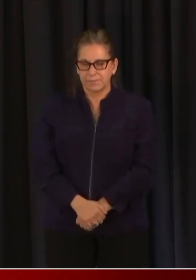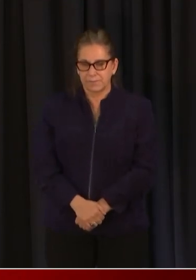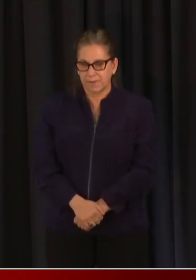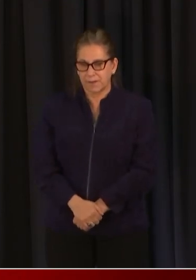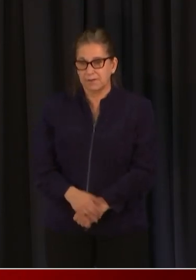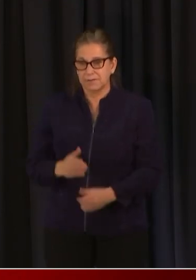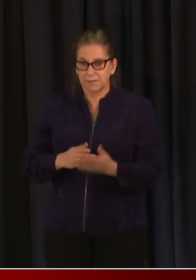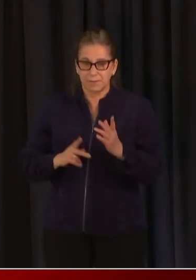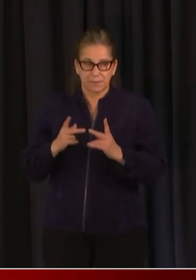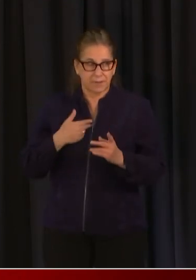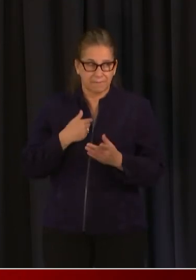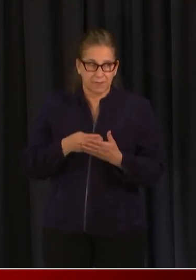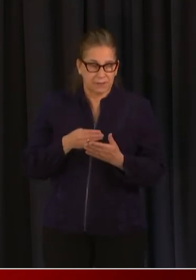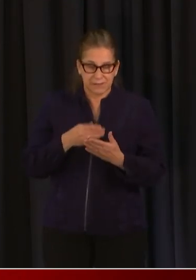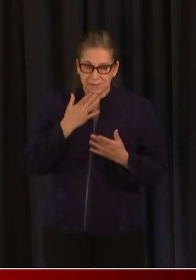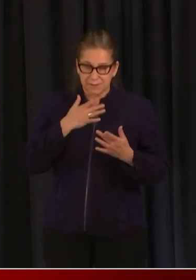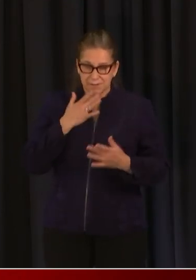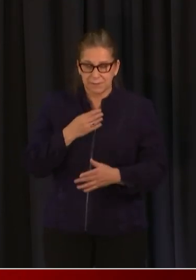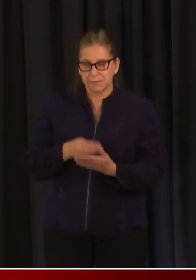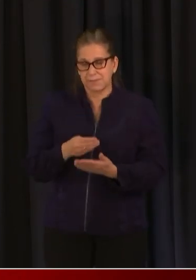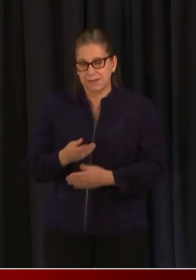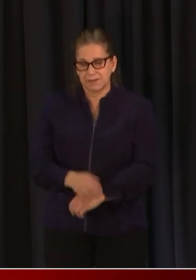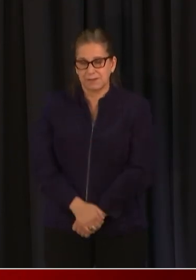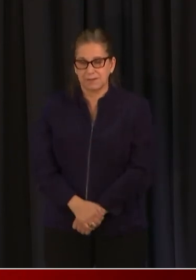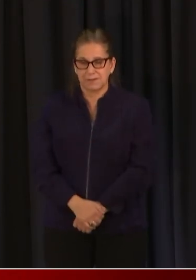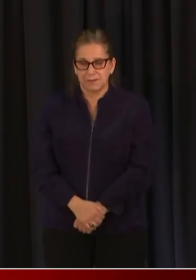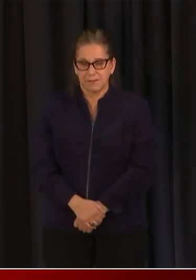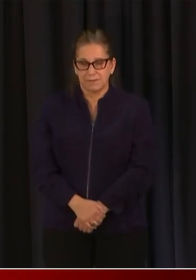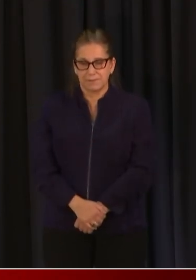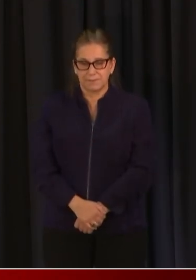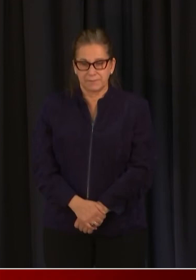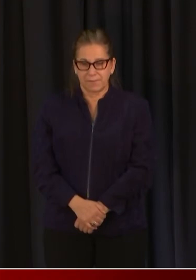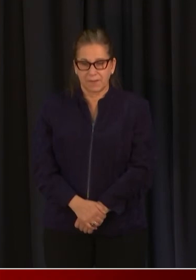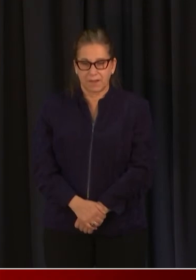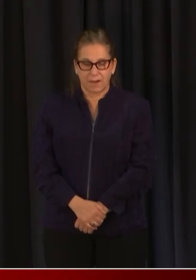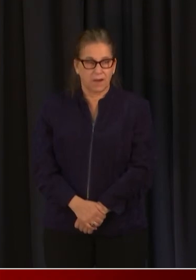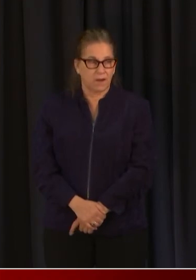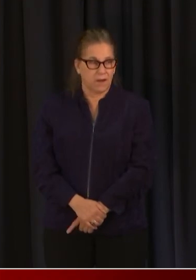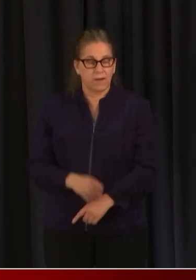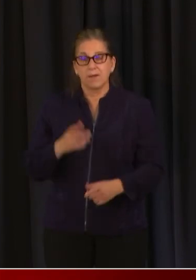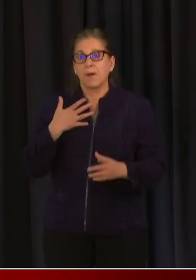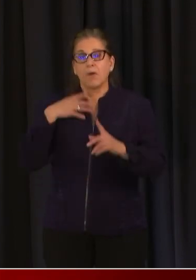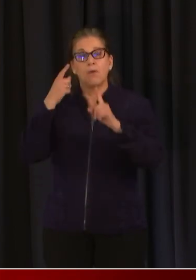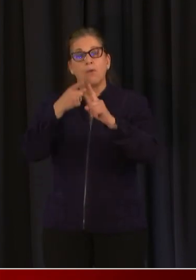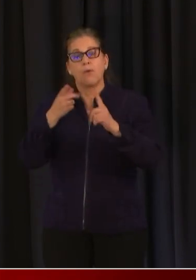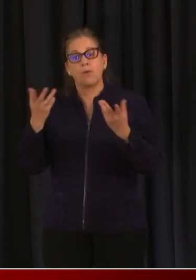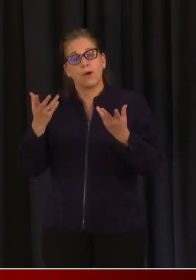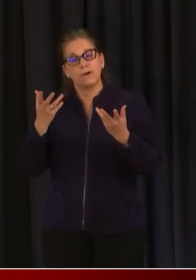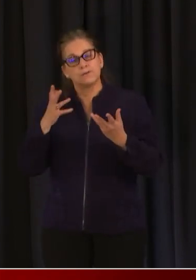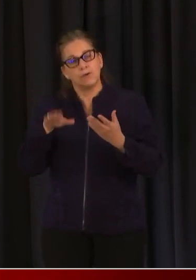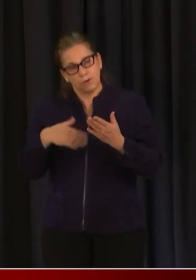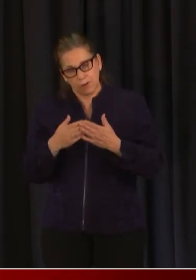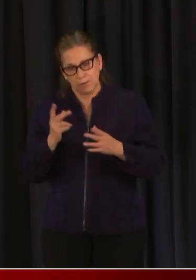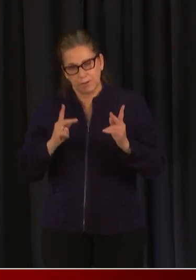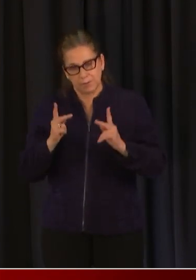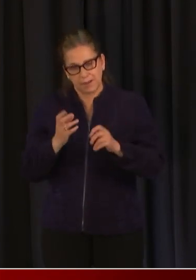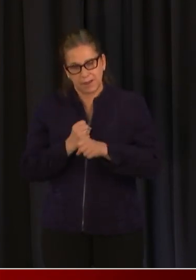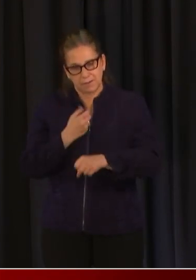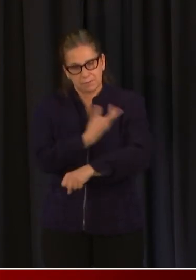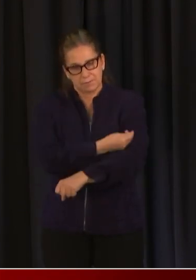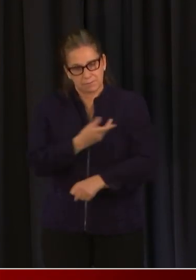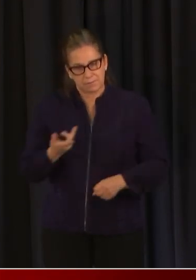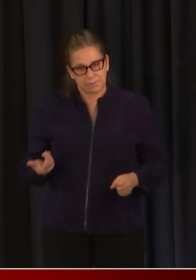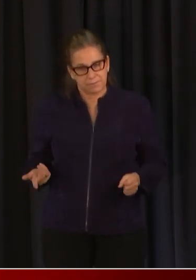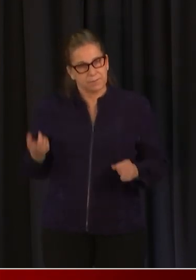financial support because they have a commitment to being able to get our population vaccinated. The Federal Center for Medicare